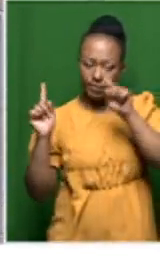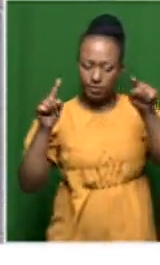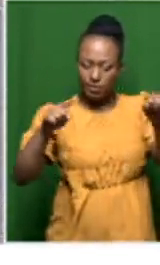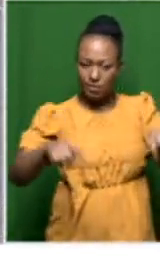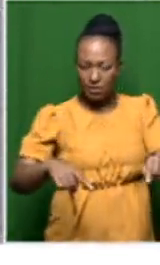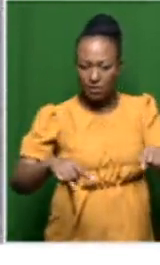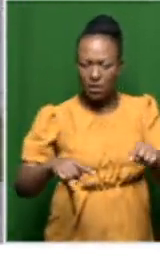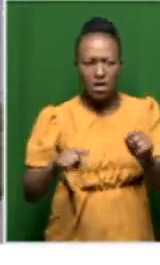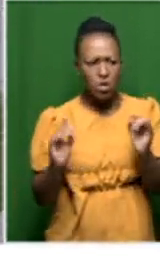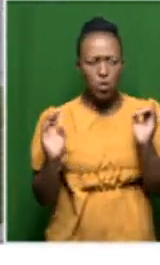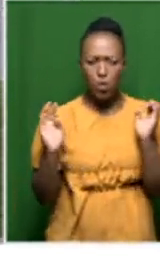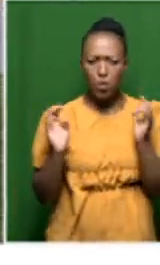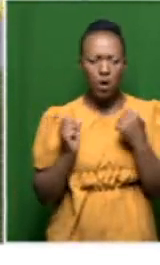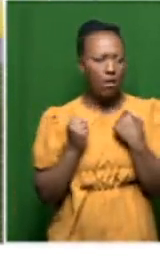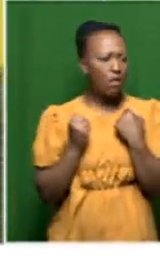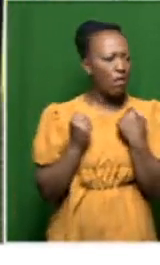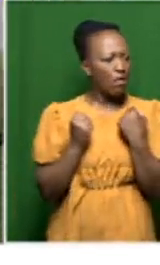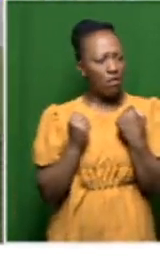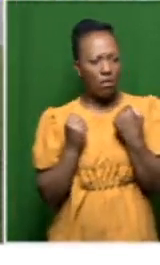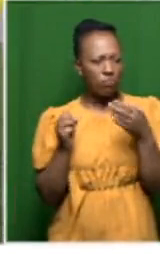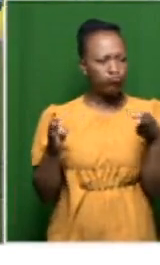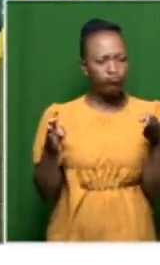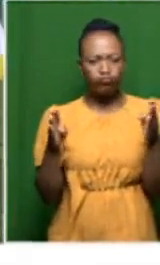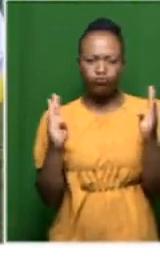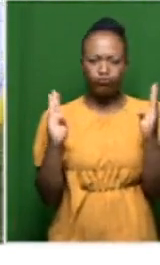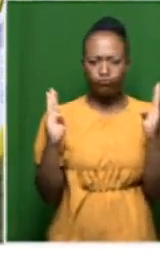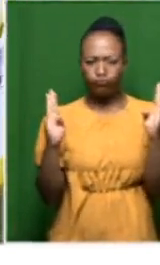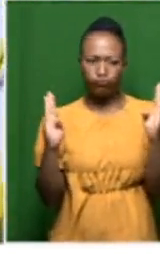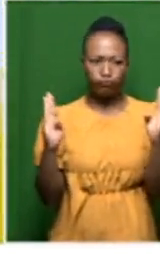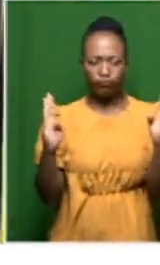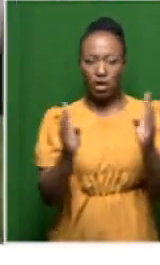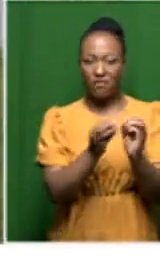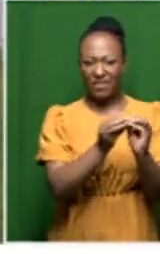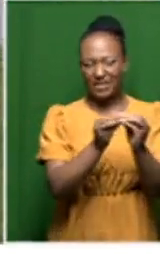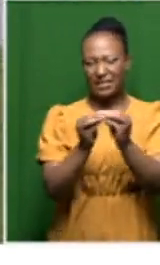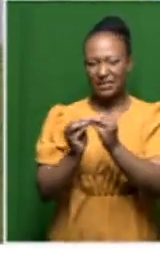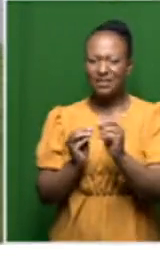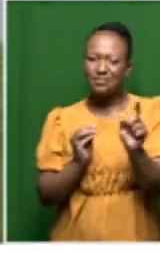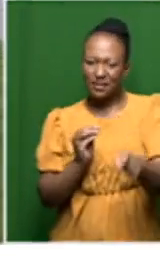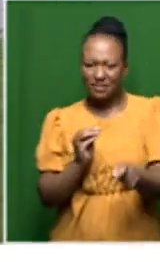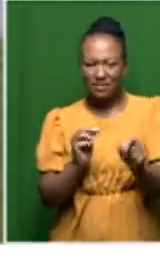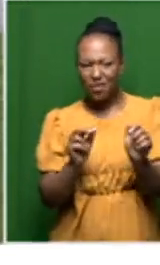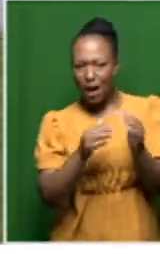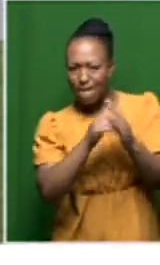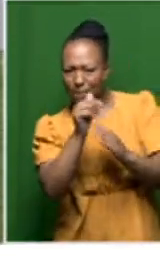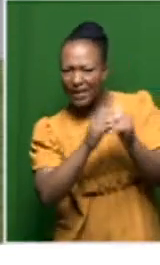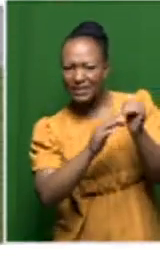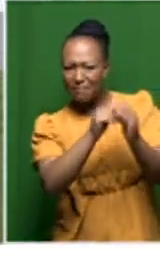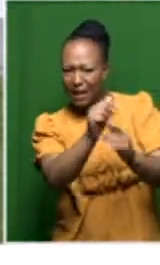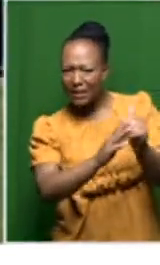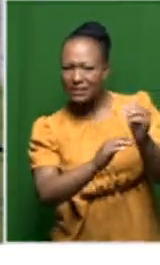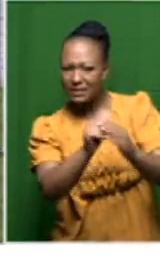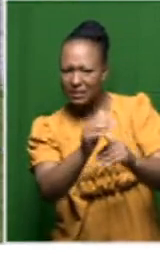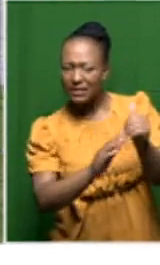see that there are it needs a lot of upkeep. It looks like that, you know, a lot of these buildings